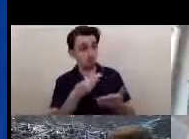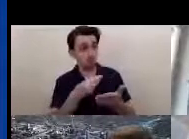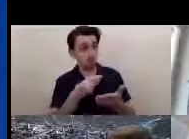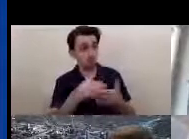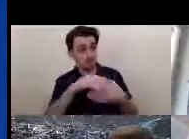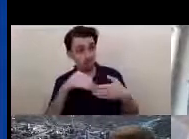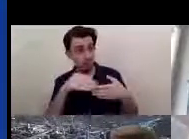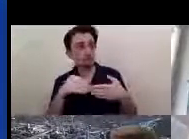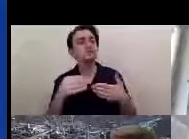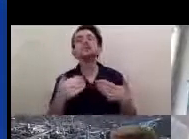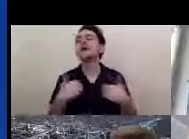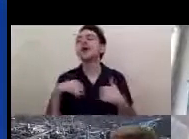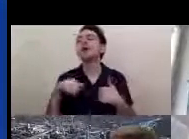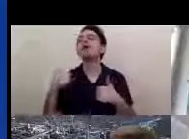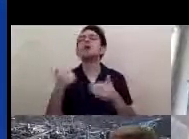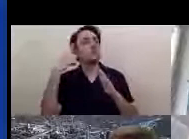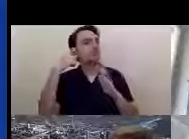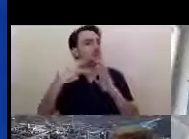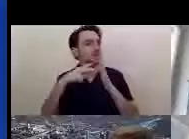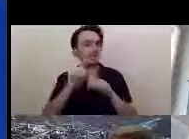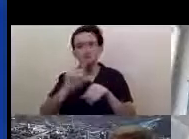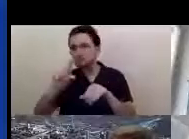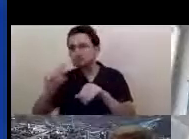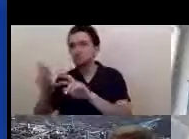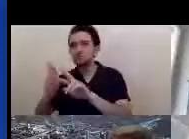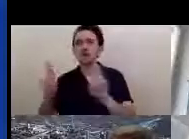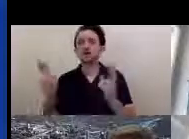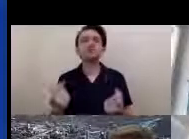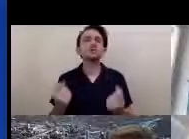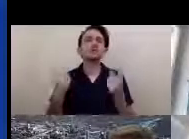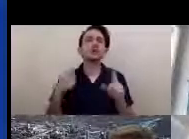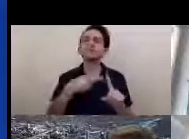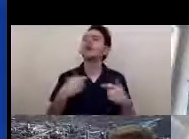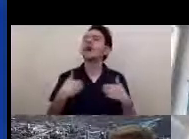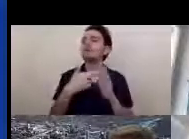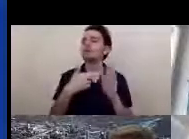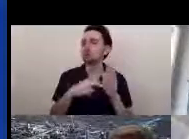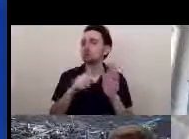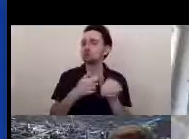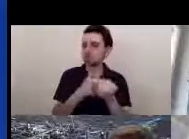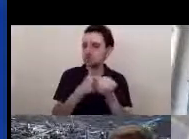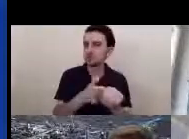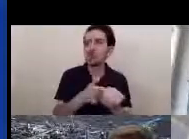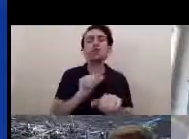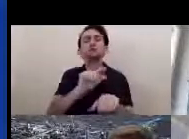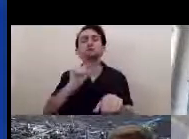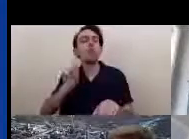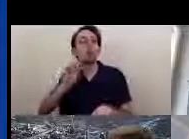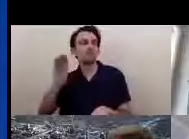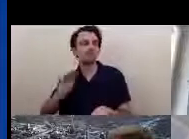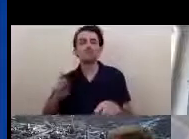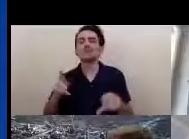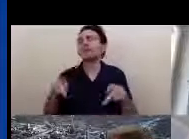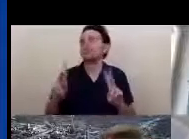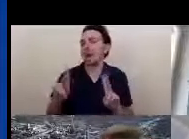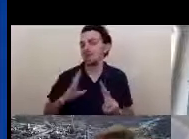other purposes without violating the bond covenant, and that's how this funding will come through to the commission